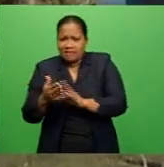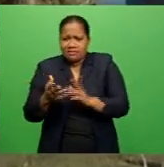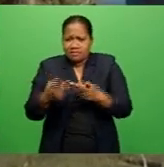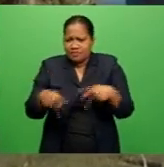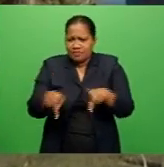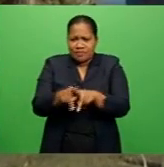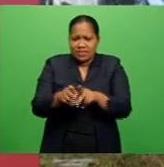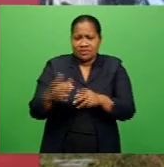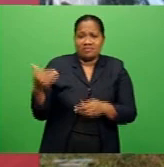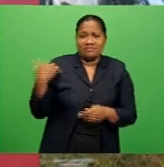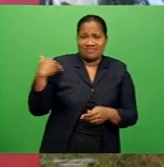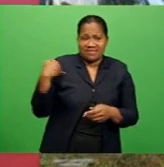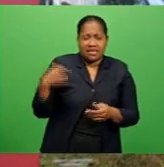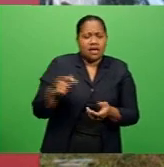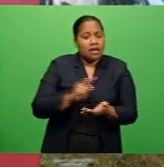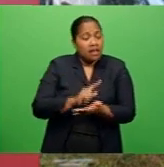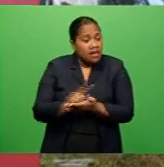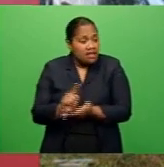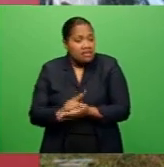and then later on,